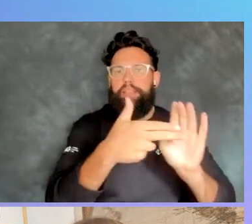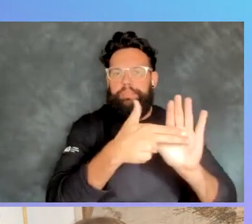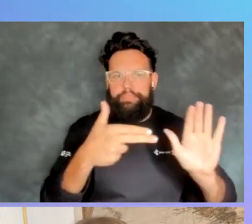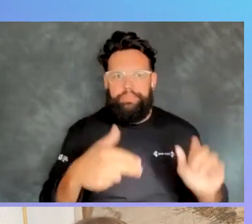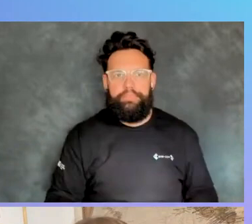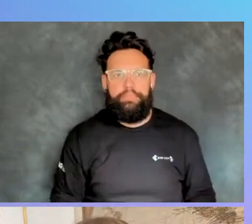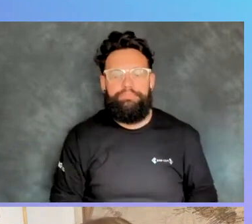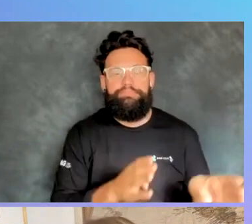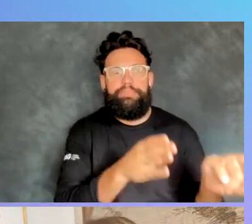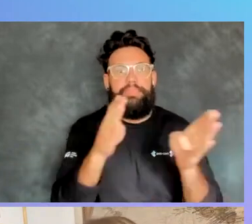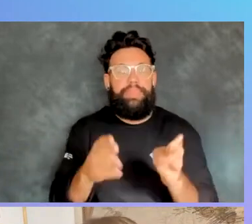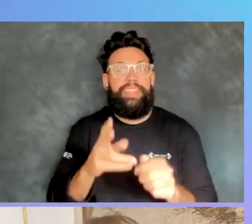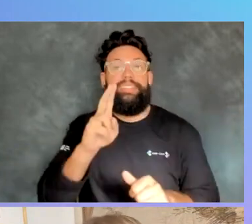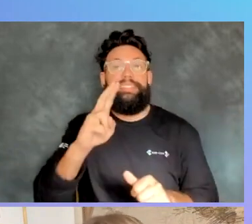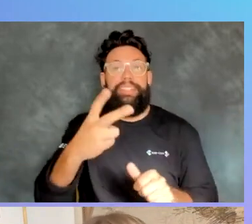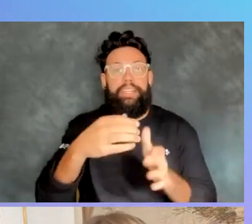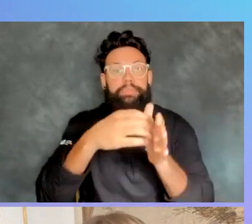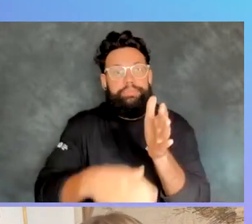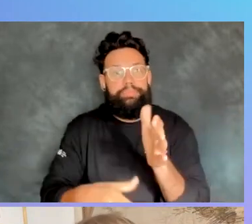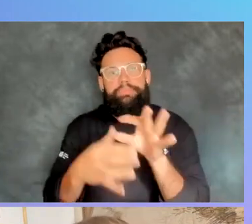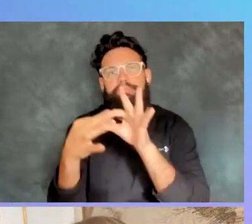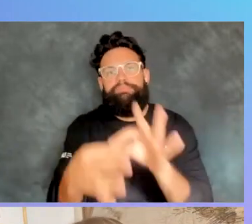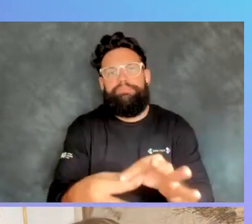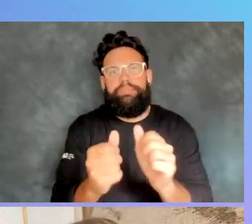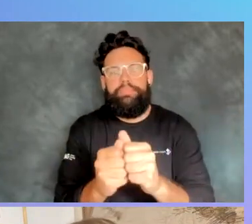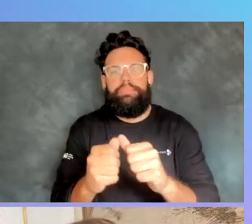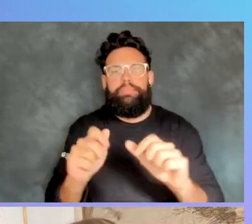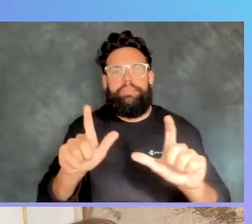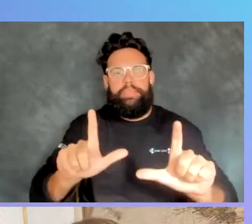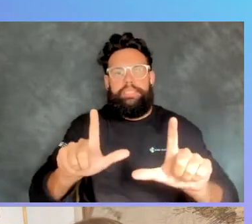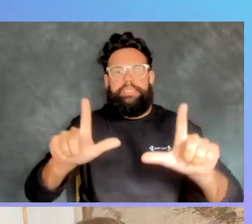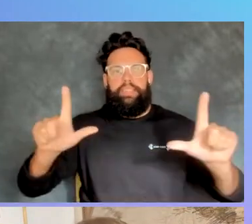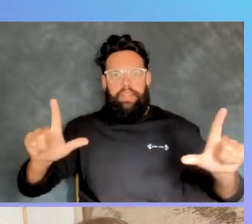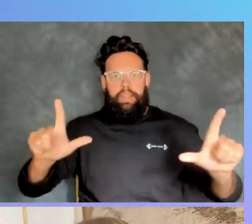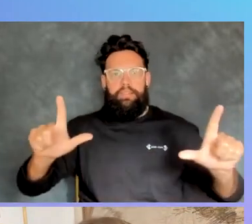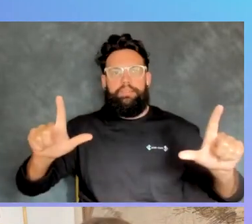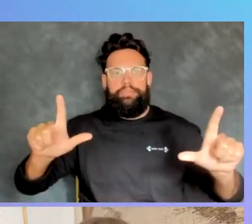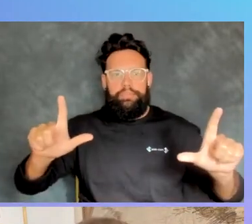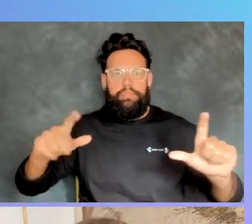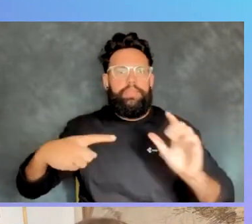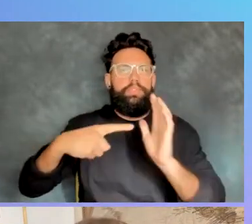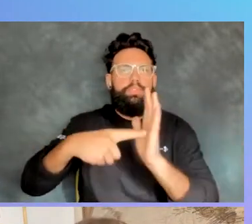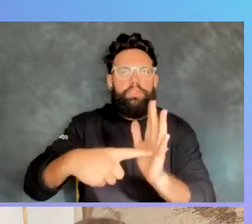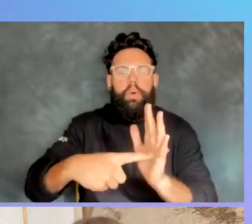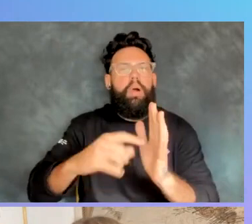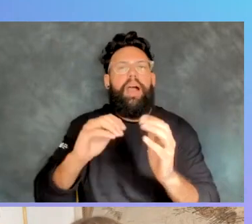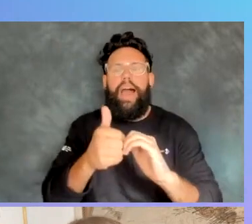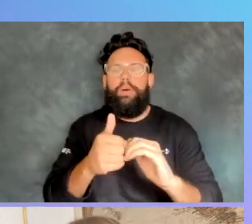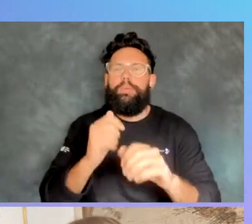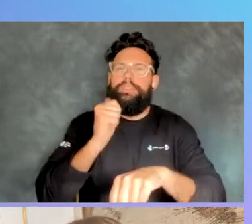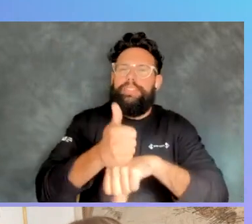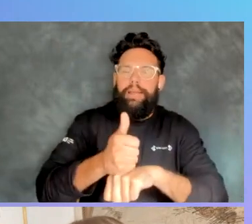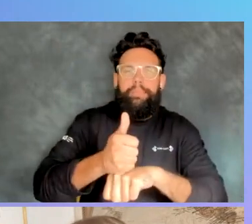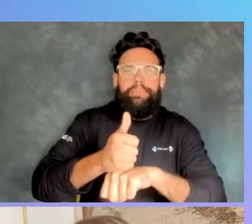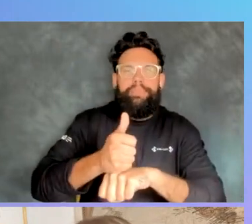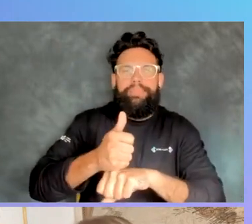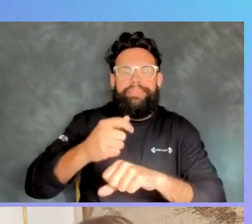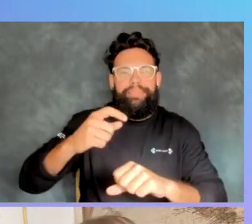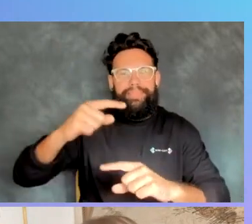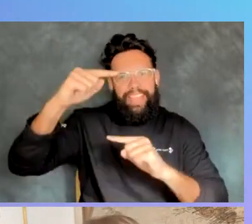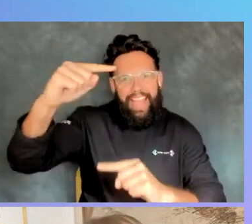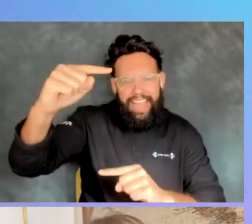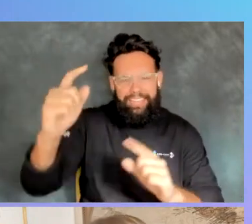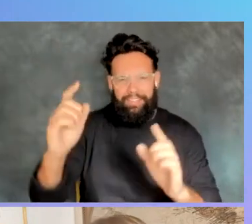The second category was scale. So the image of this page from the style guide shows how to set the optimal height and width for each component of a